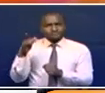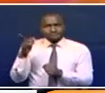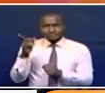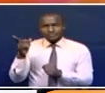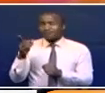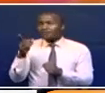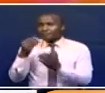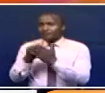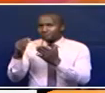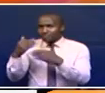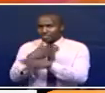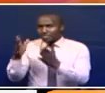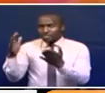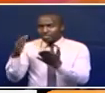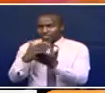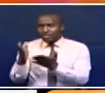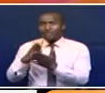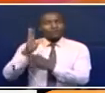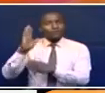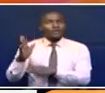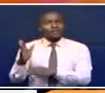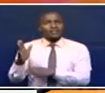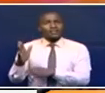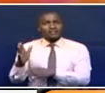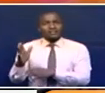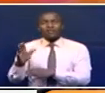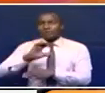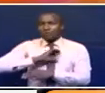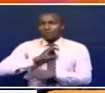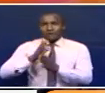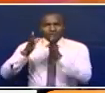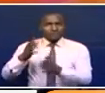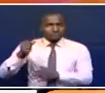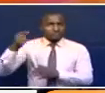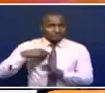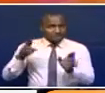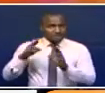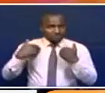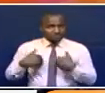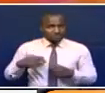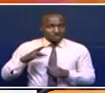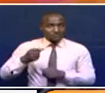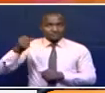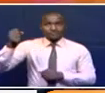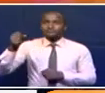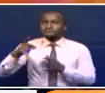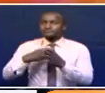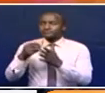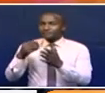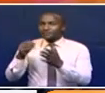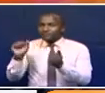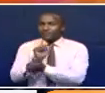misuse of money, and they're going to own up. They're going to own a candidate. And I'm ready to be that candidate, where you give in your